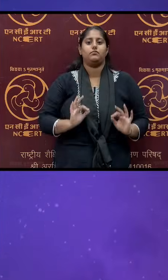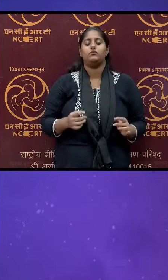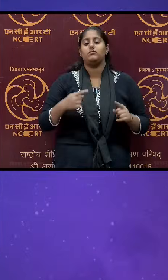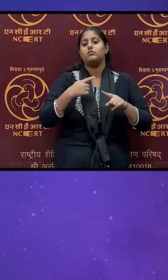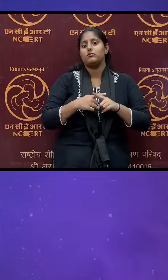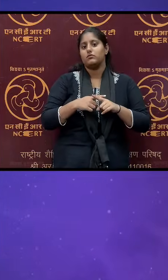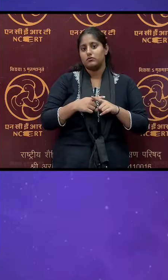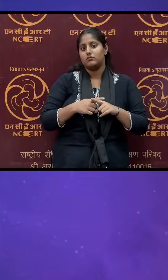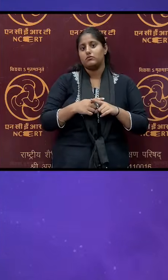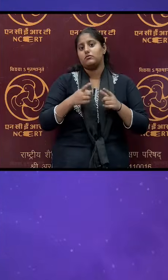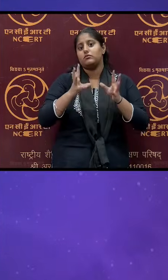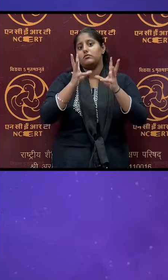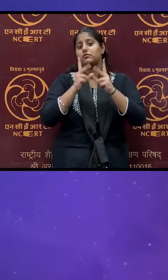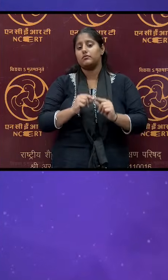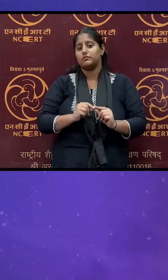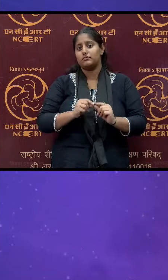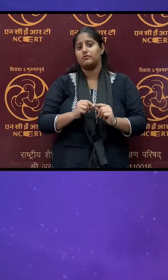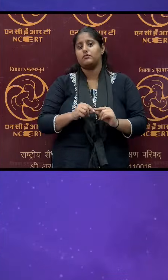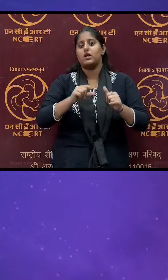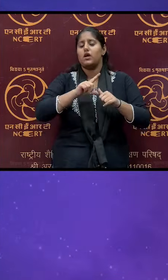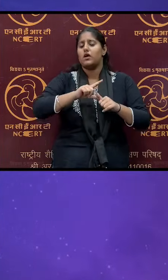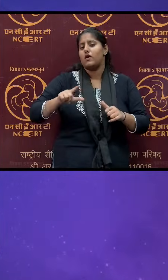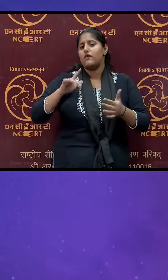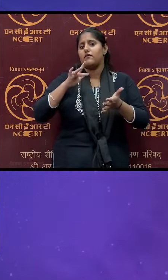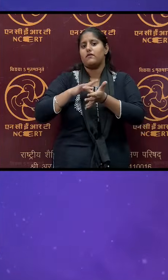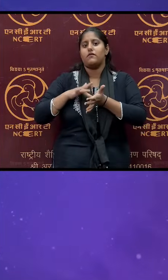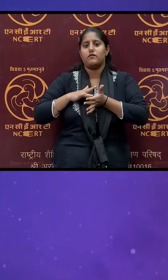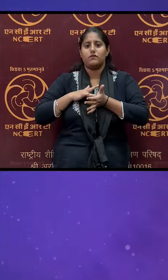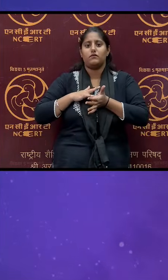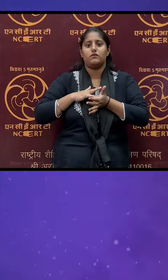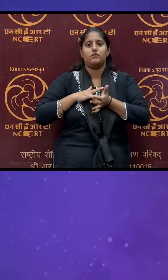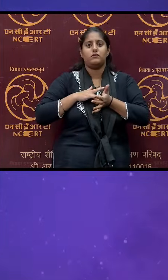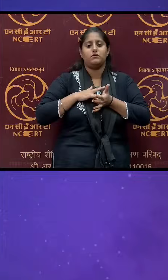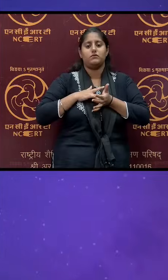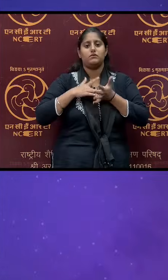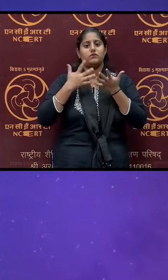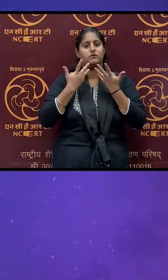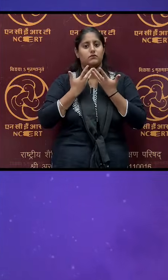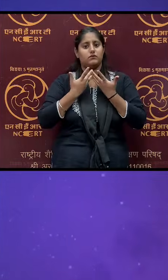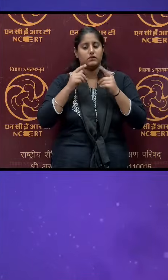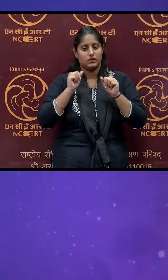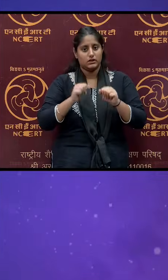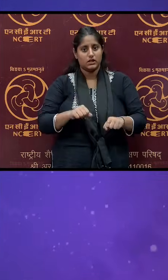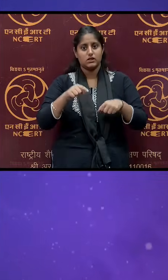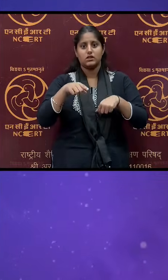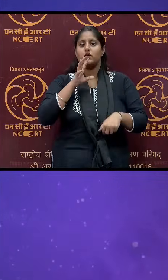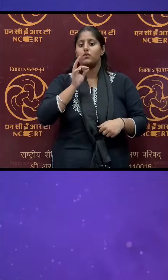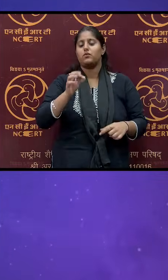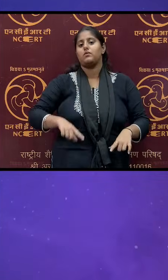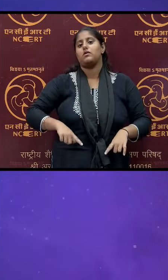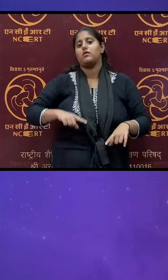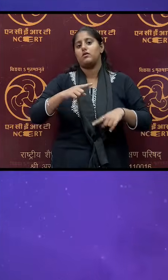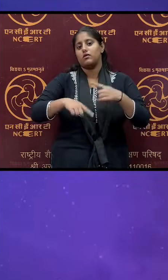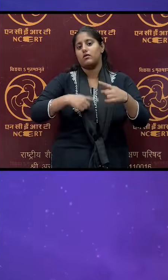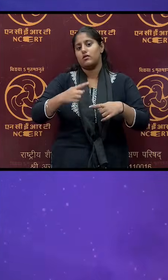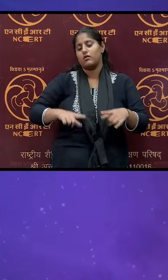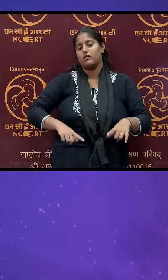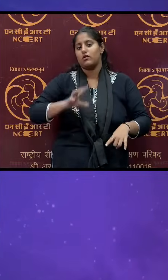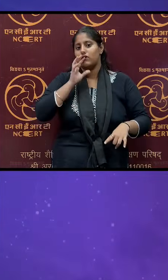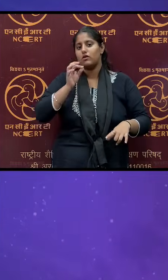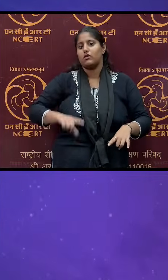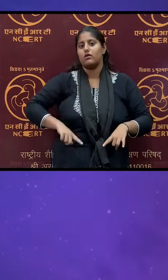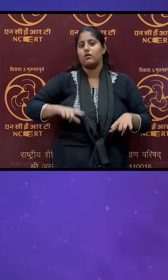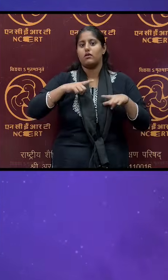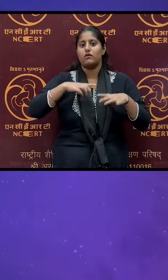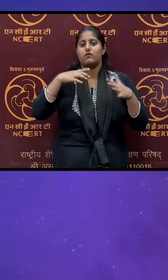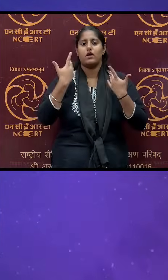because mathematics is everything if we think that yes, this is the real life application of any